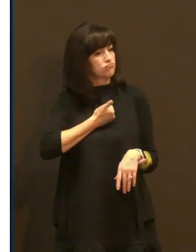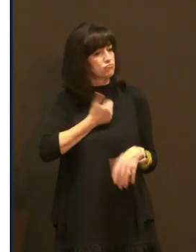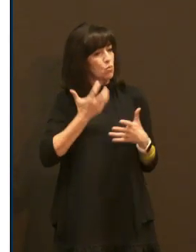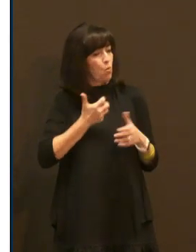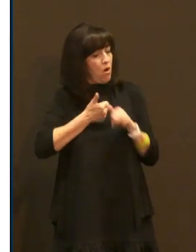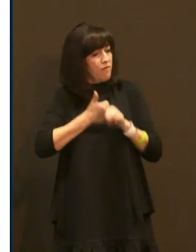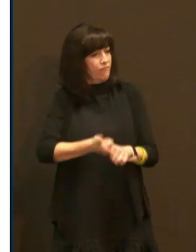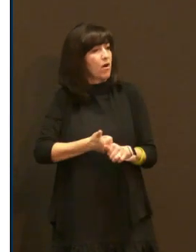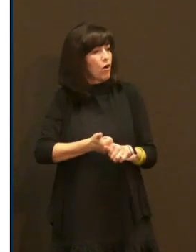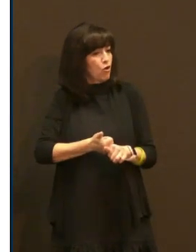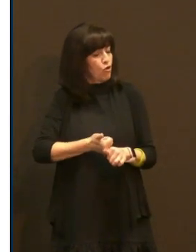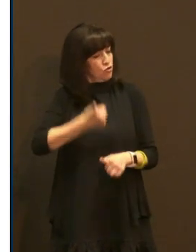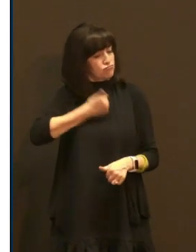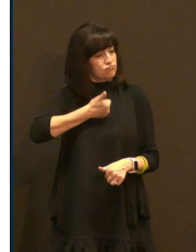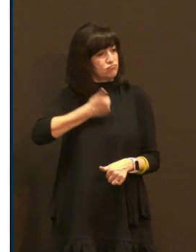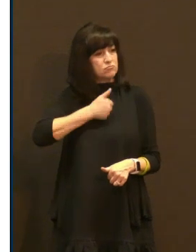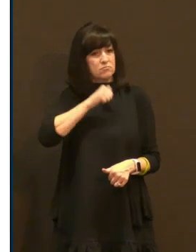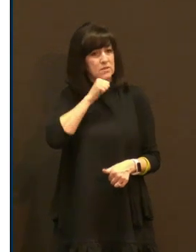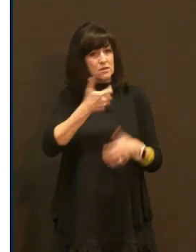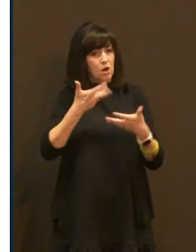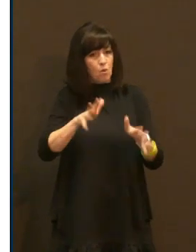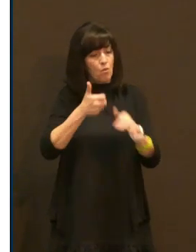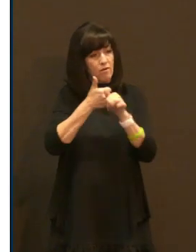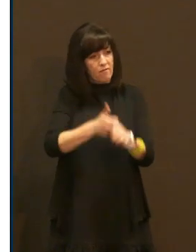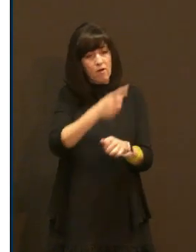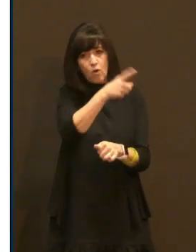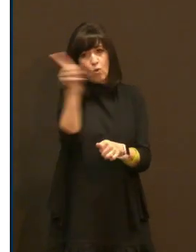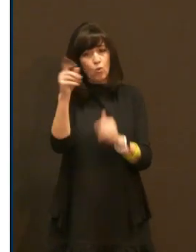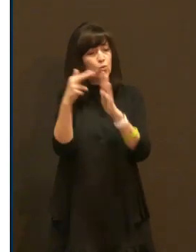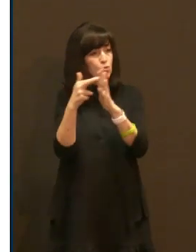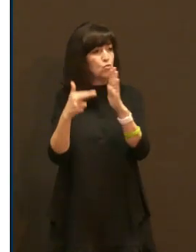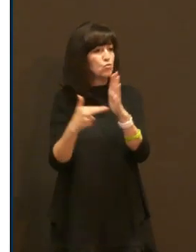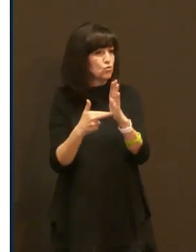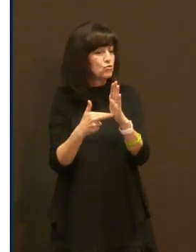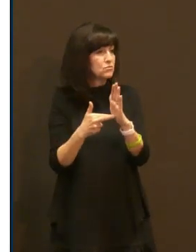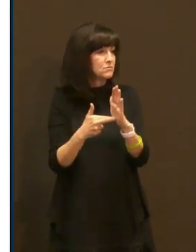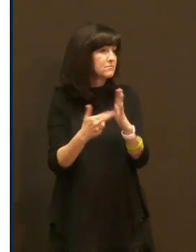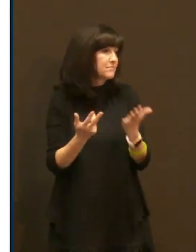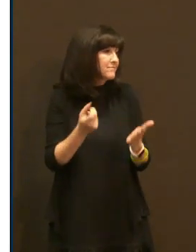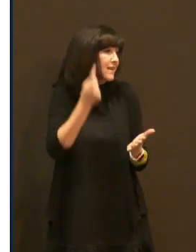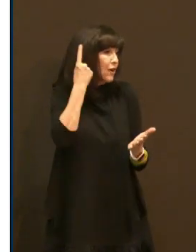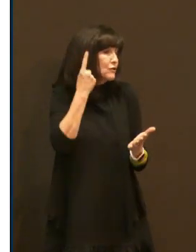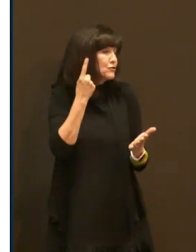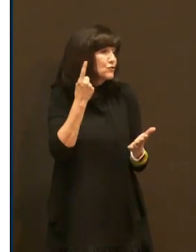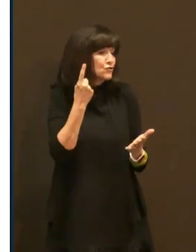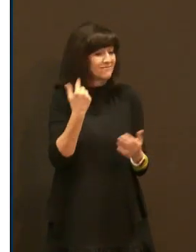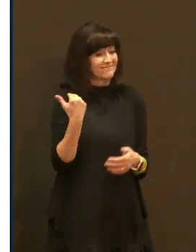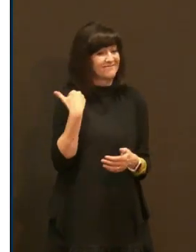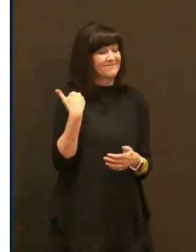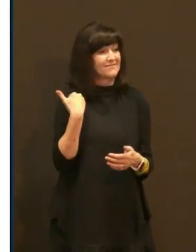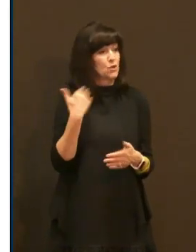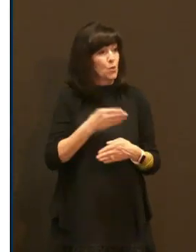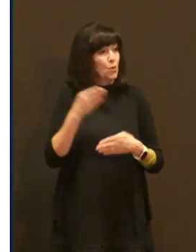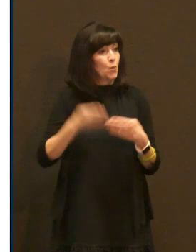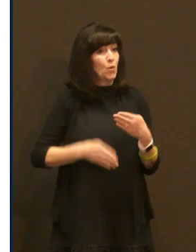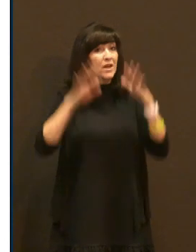will take a delicate balance. It will be harder when the weather gets better. The weather was marginal